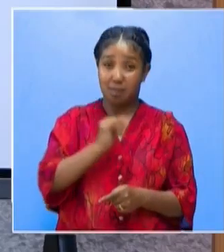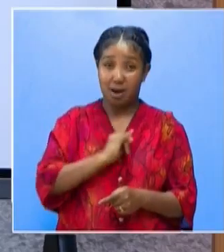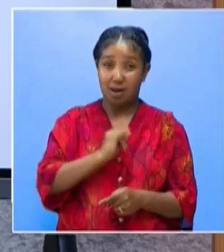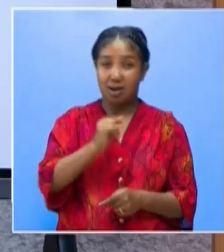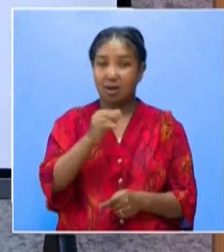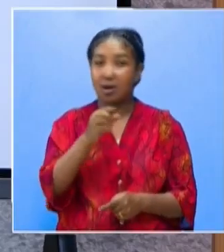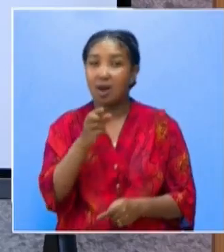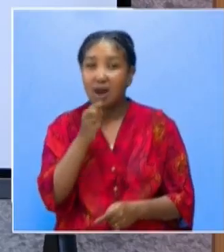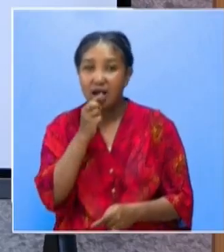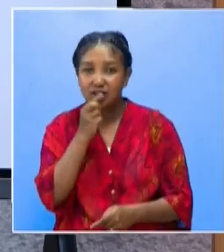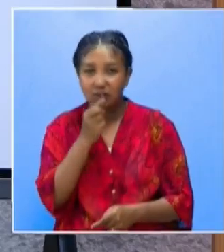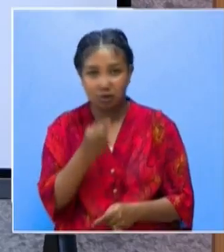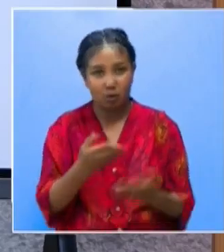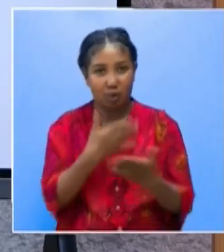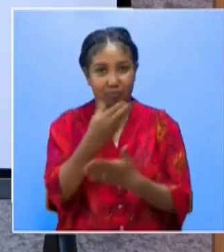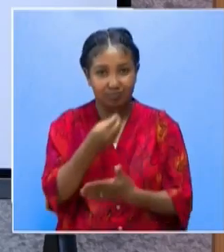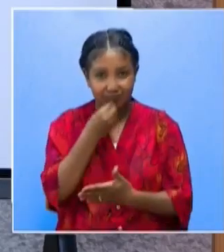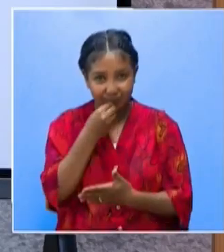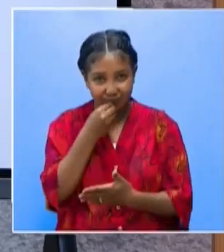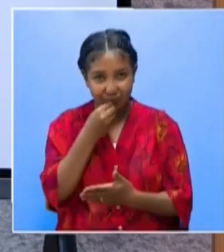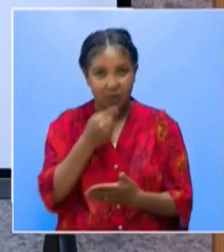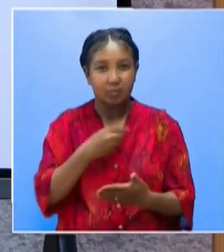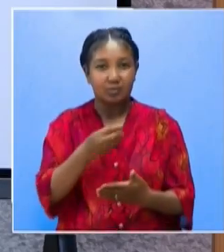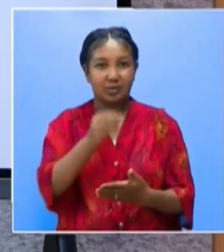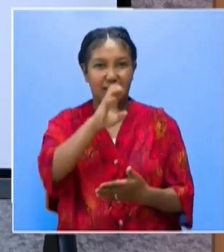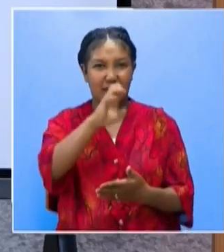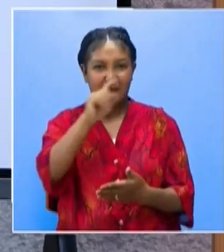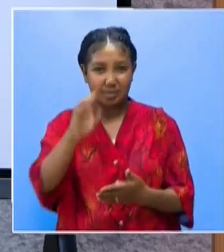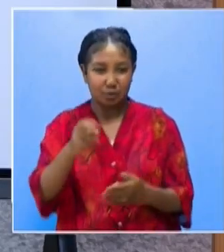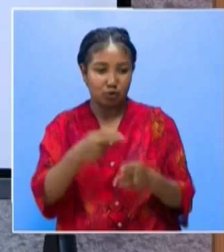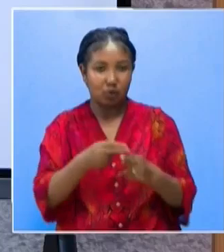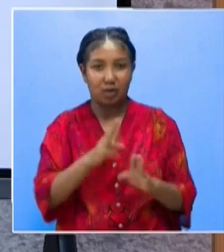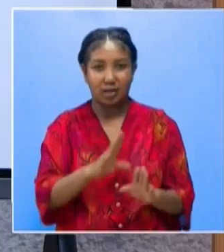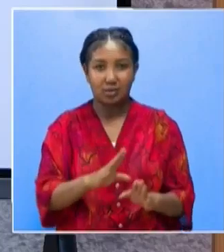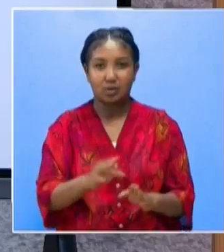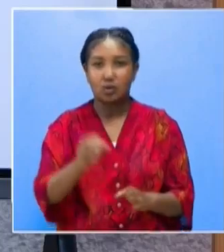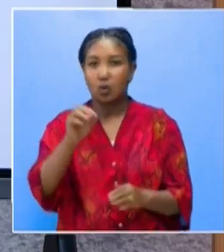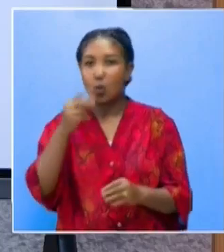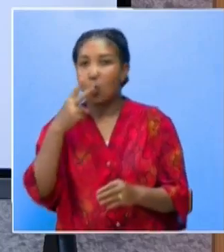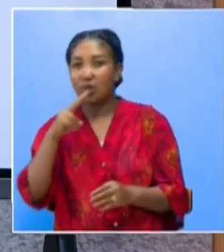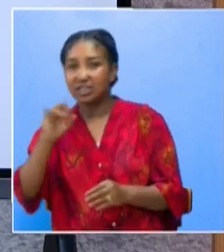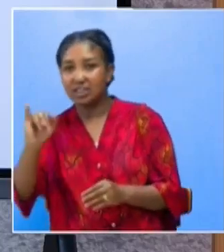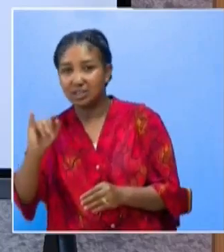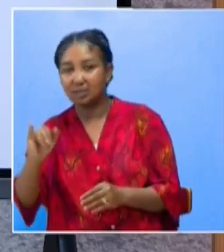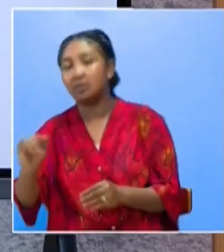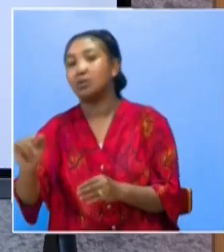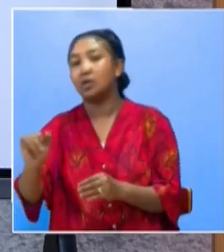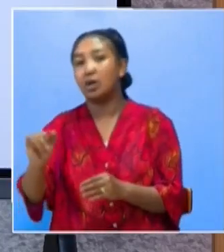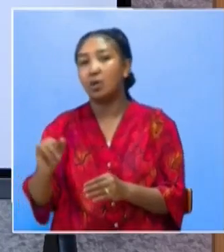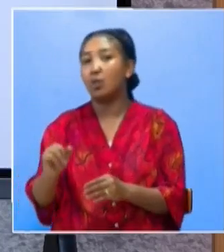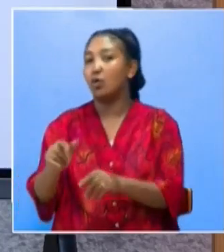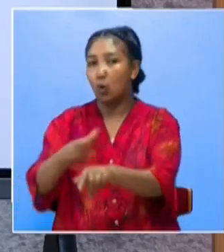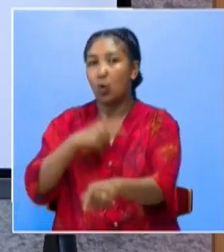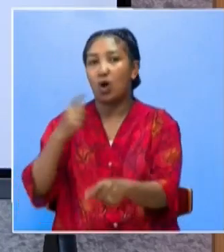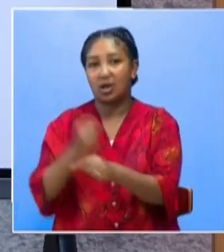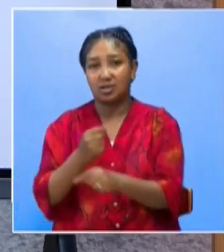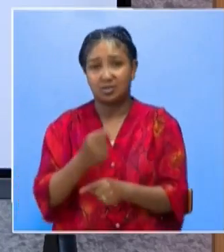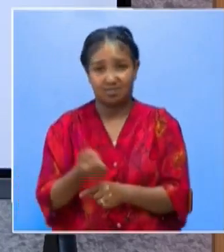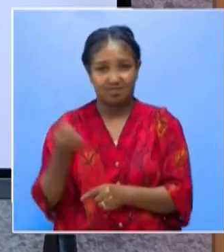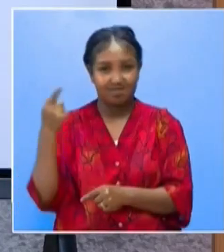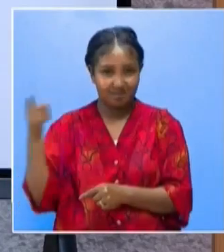Okay? This means when I ate is short action, watching TV is long action. I hope I'm